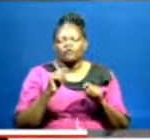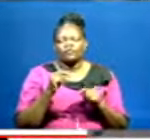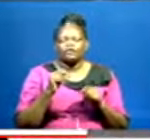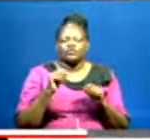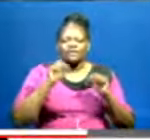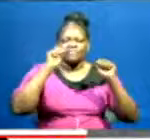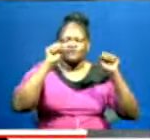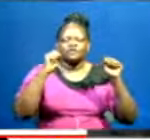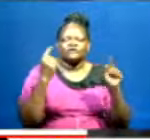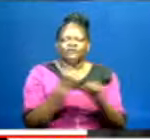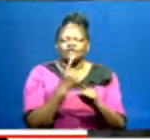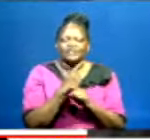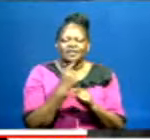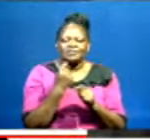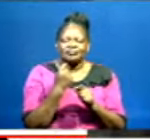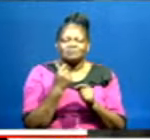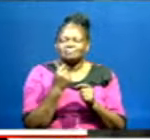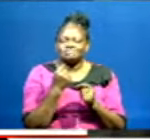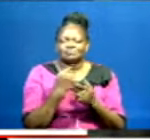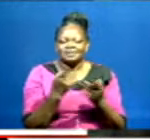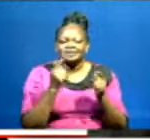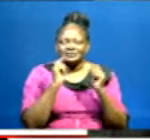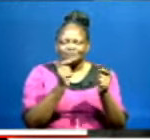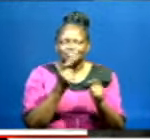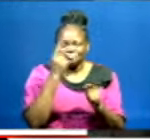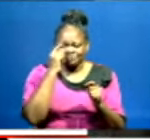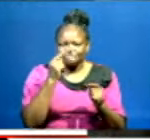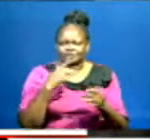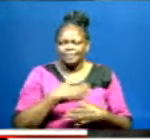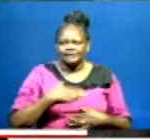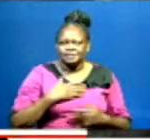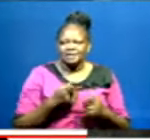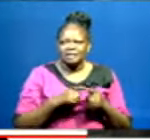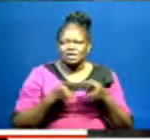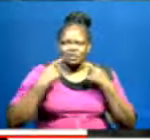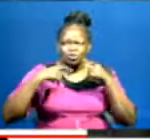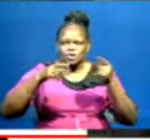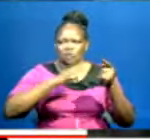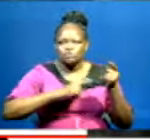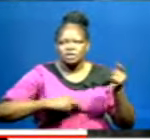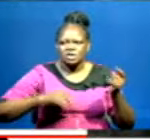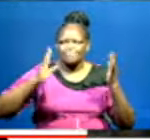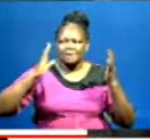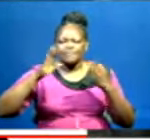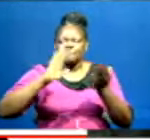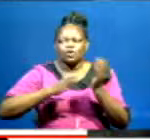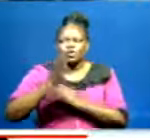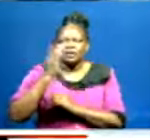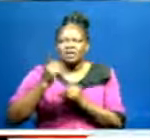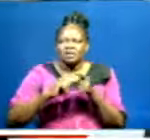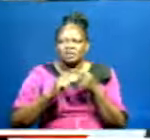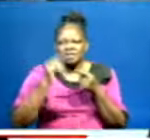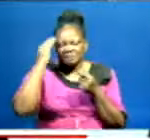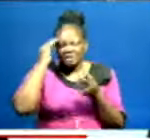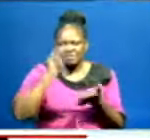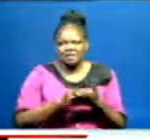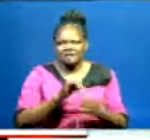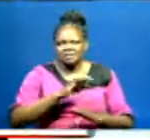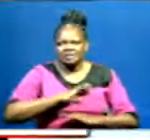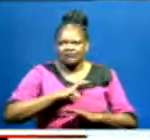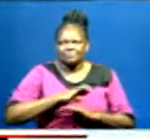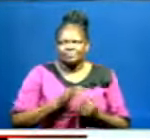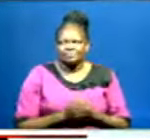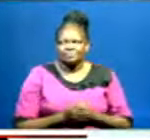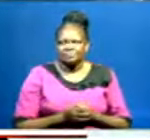of appreciation. Kutangaza dini tayari ni kitu kikubwa mbele ya Mwenyezi Mungu. Kwa hivyo nadhani hiyo inatosha. Since